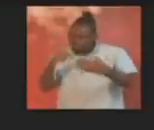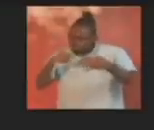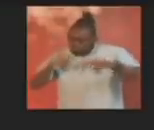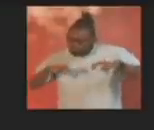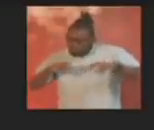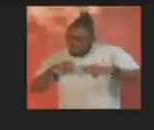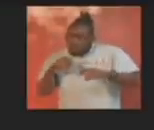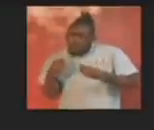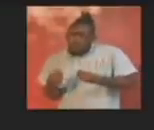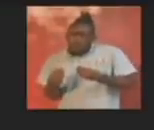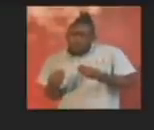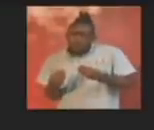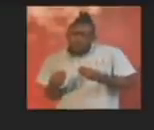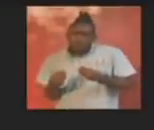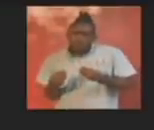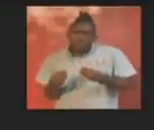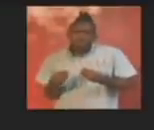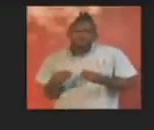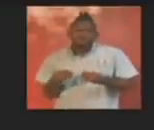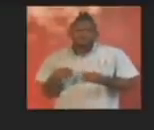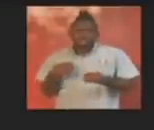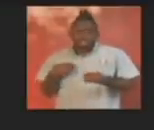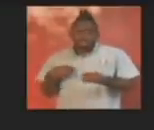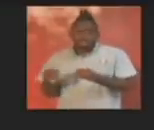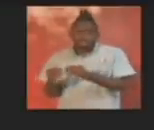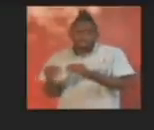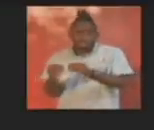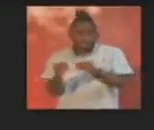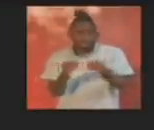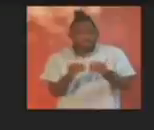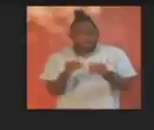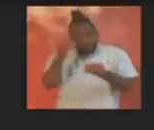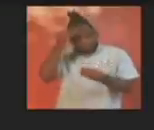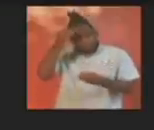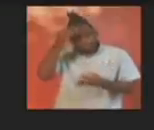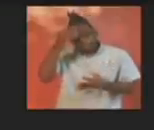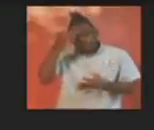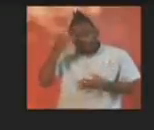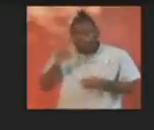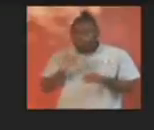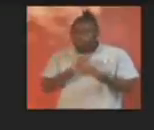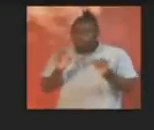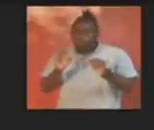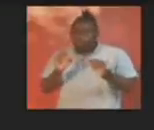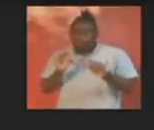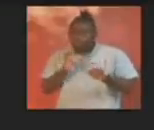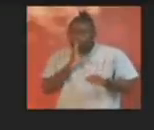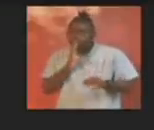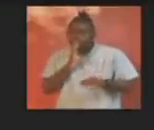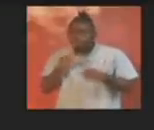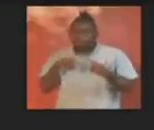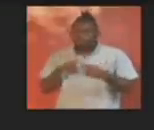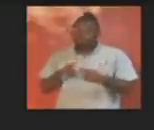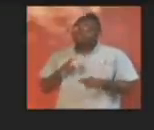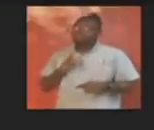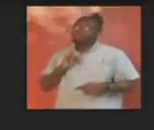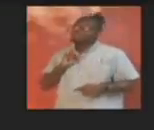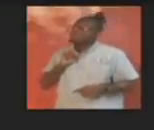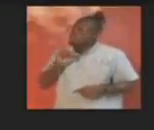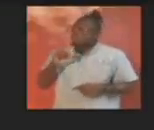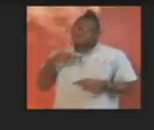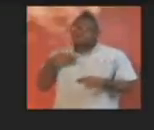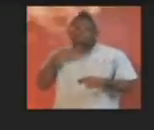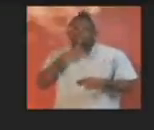be produced on a massively more widespread scale. No, nobody's really talking about the real problems. This is not an ideological